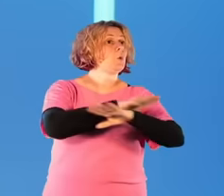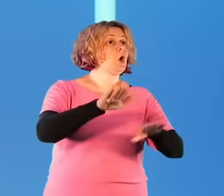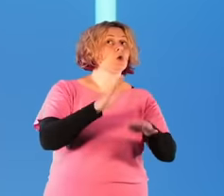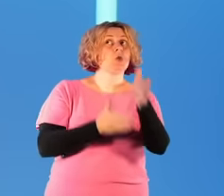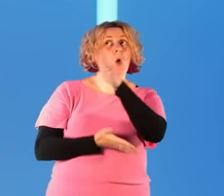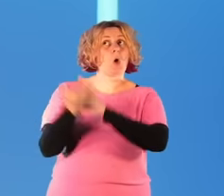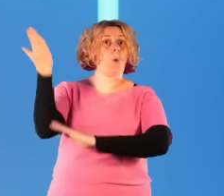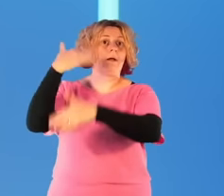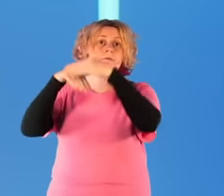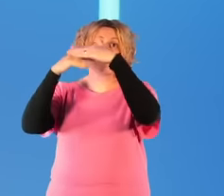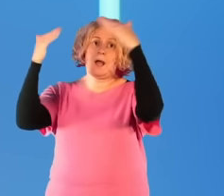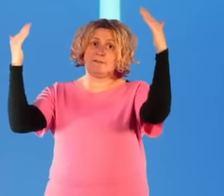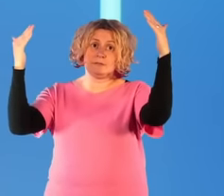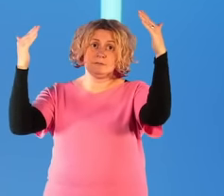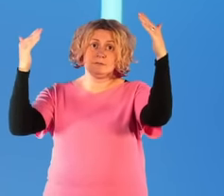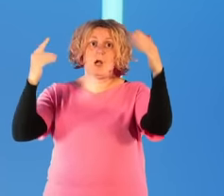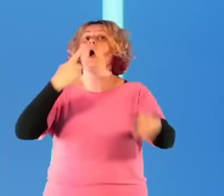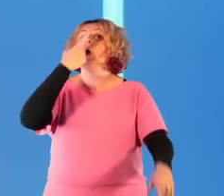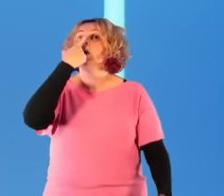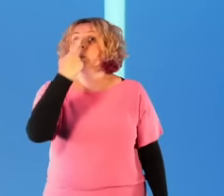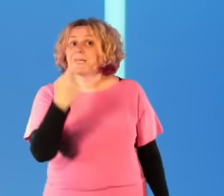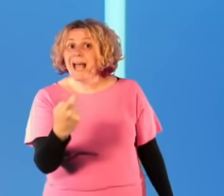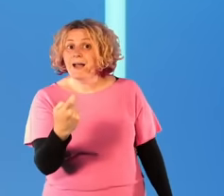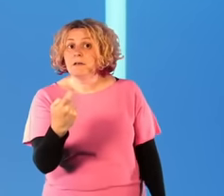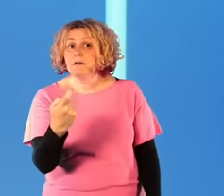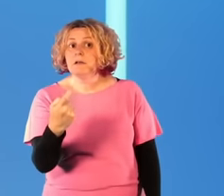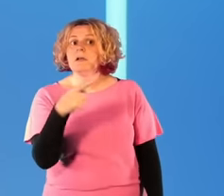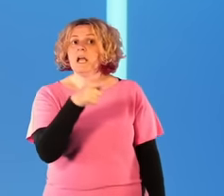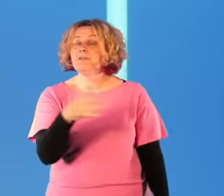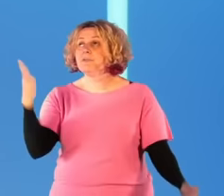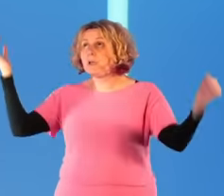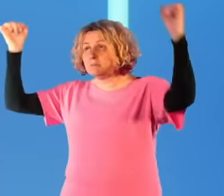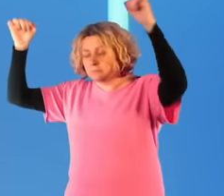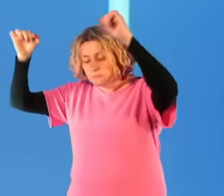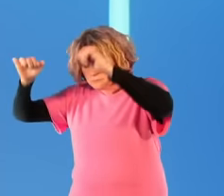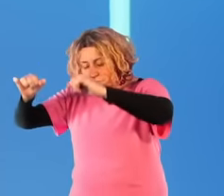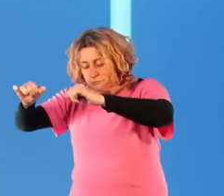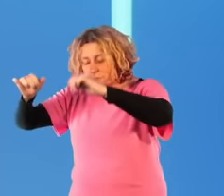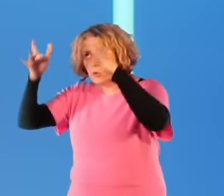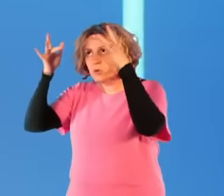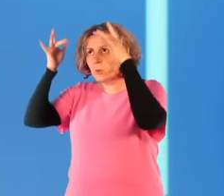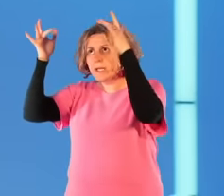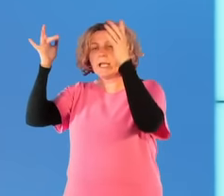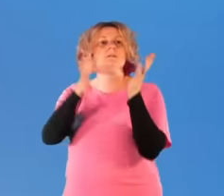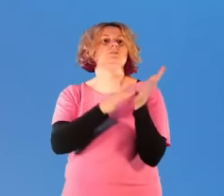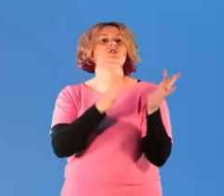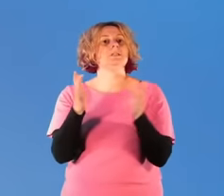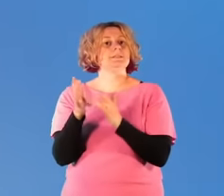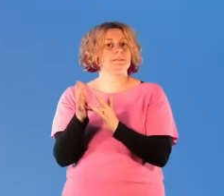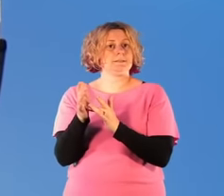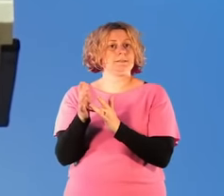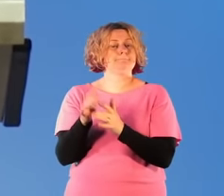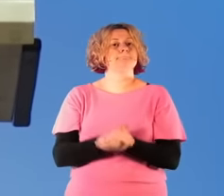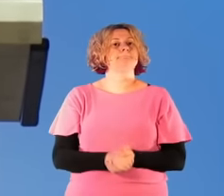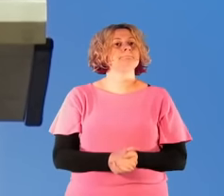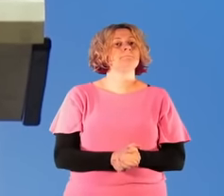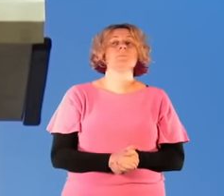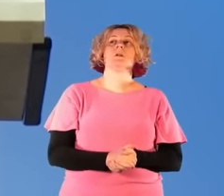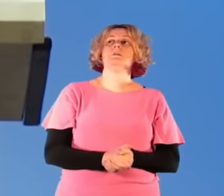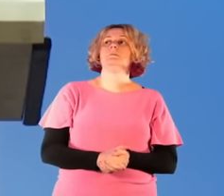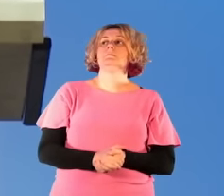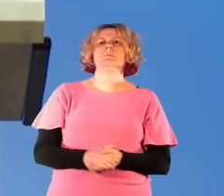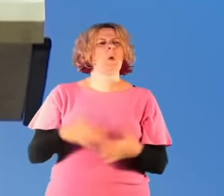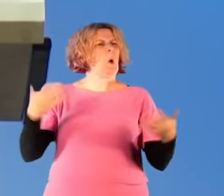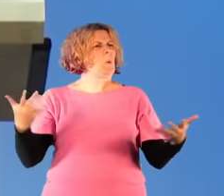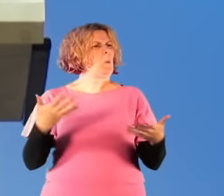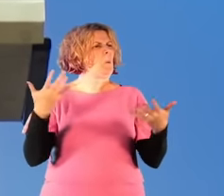you can if you'll bow the knee to King Jesus. That's who they are. Where are they? They're before the throne. Well, where is the throne of God? I'm not sure